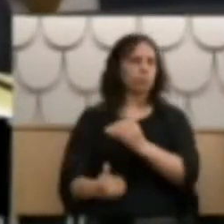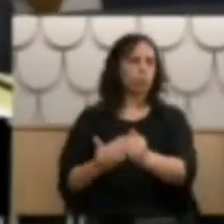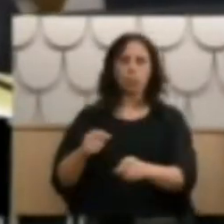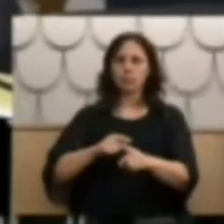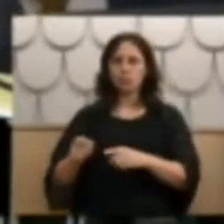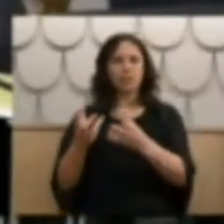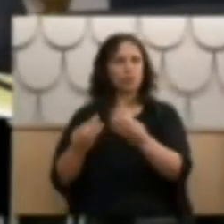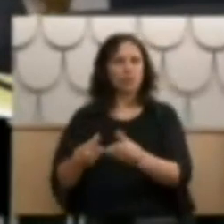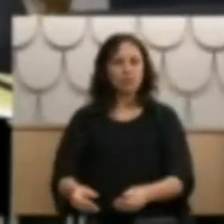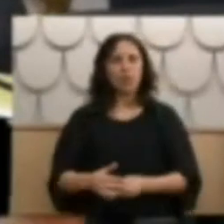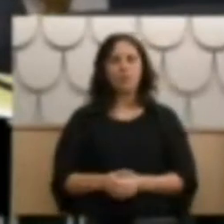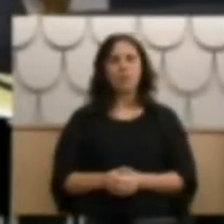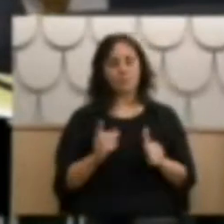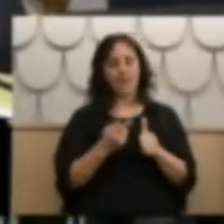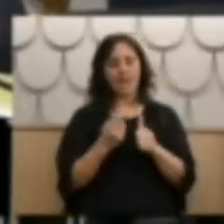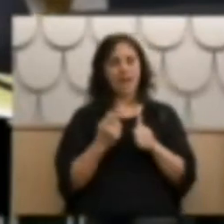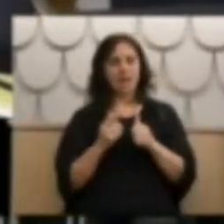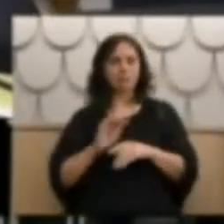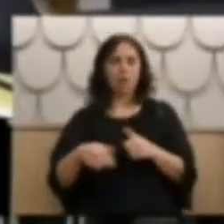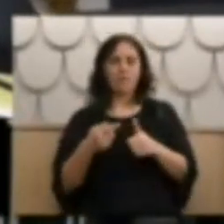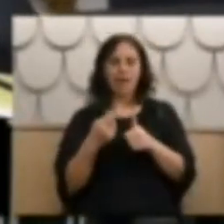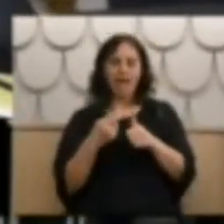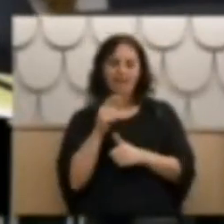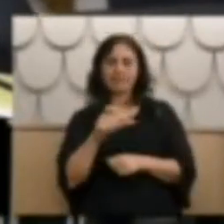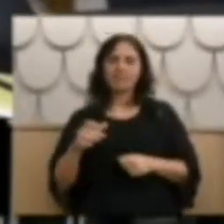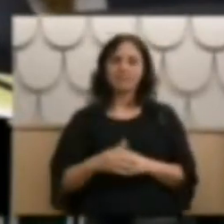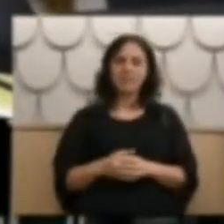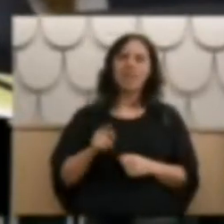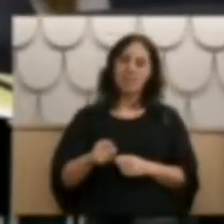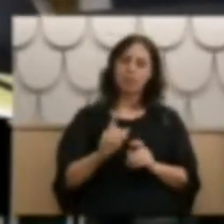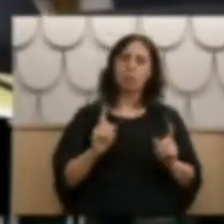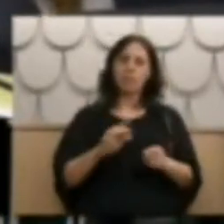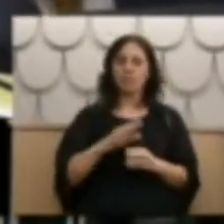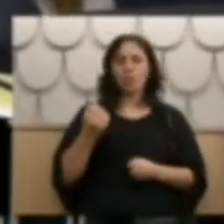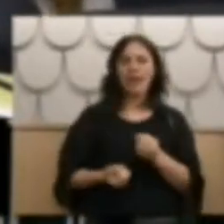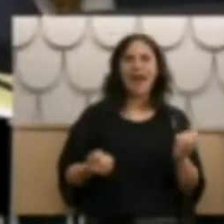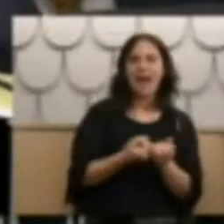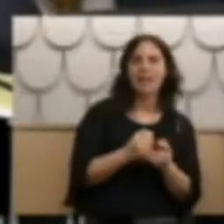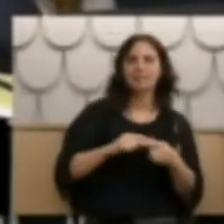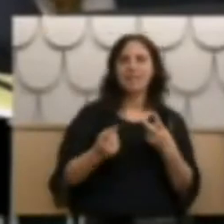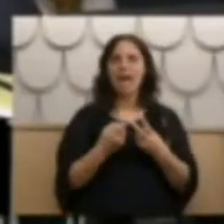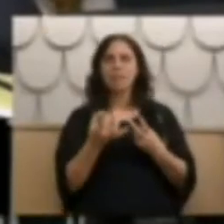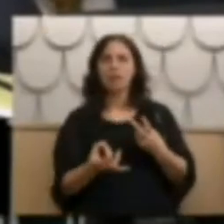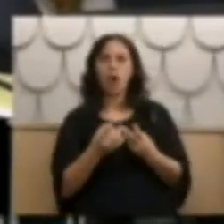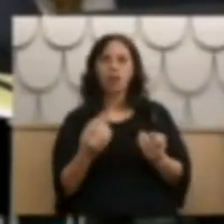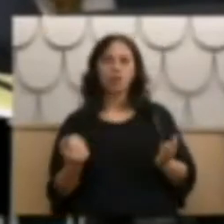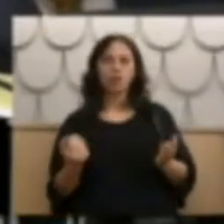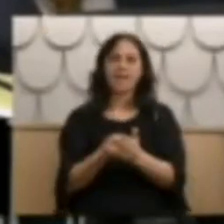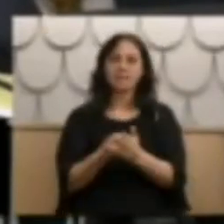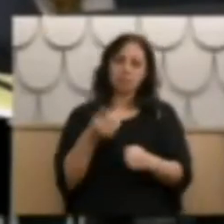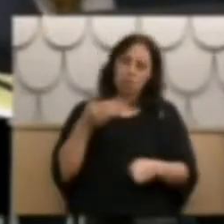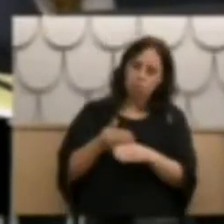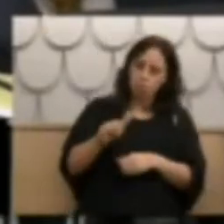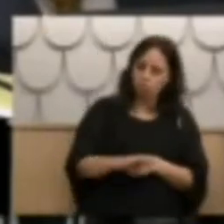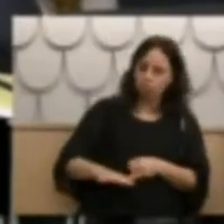resolve. The no-fault thing, but it was for motor car accidents, other accidents, workplace accidents, and it has been